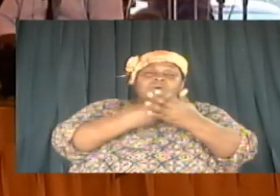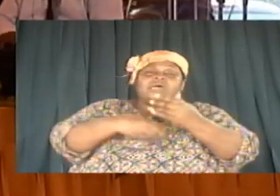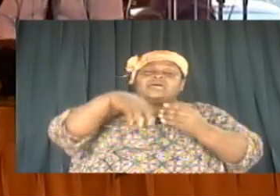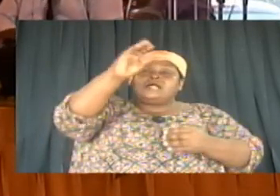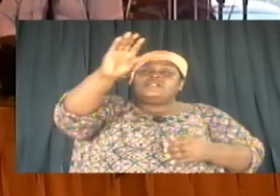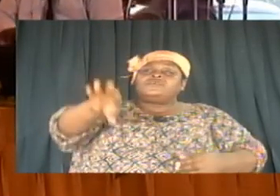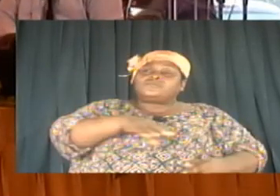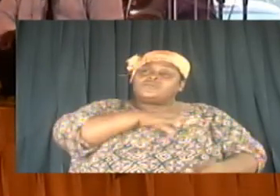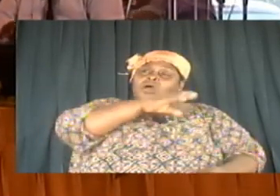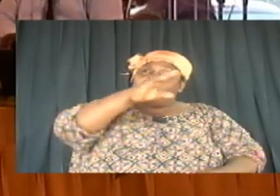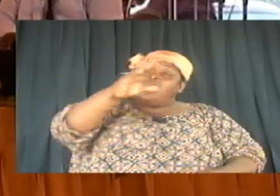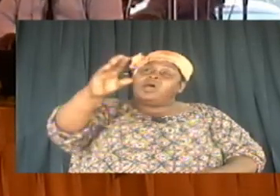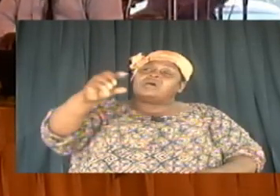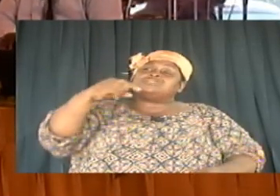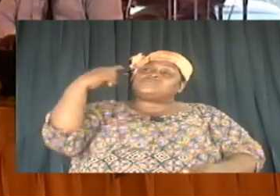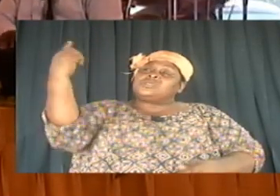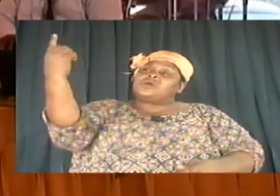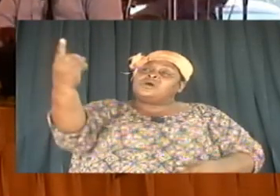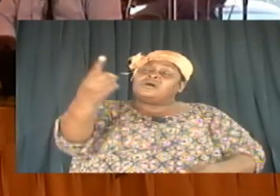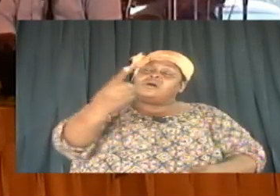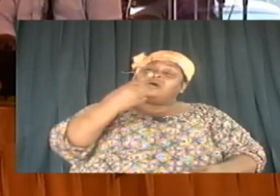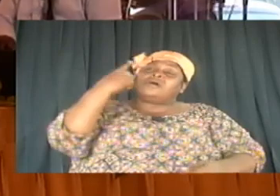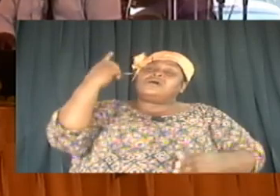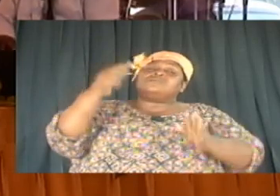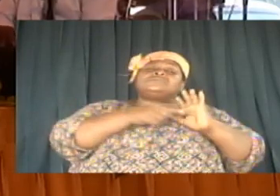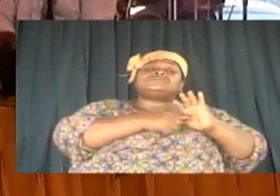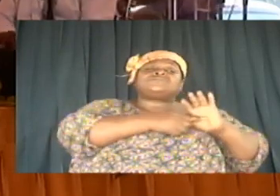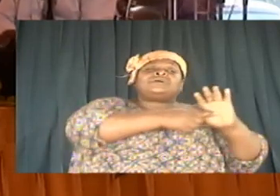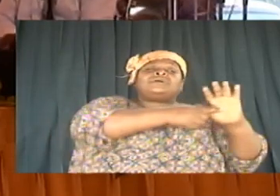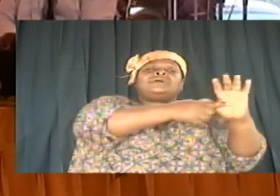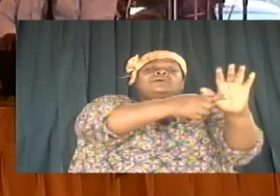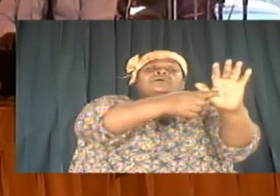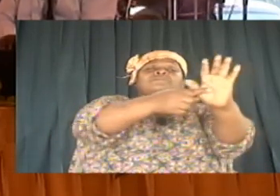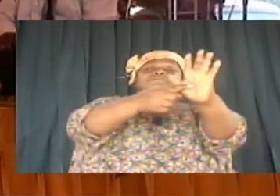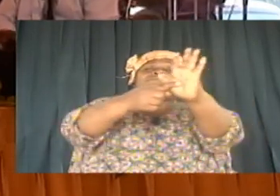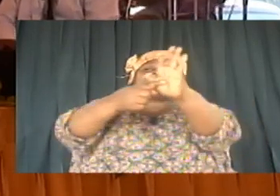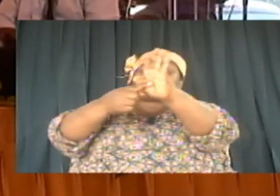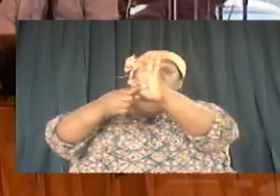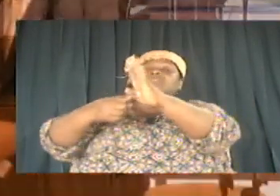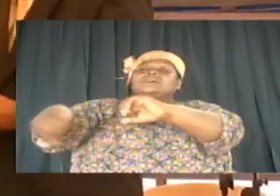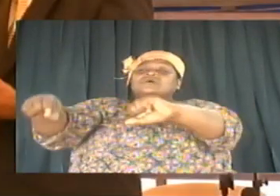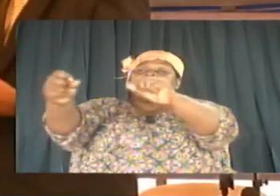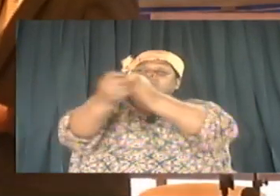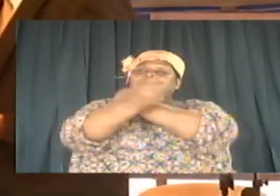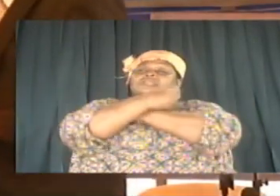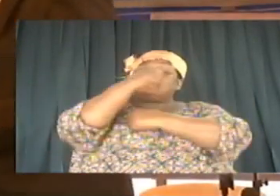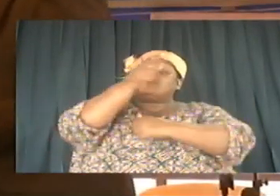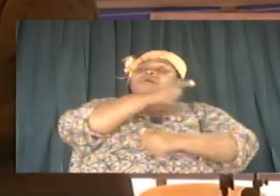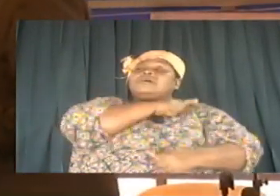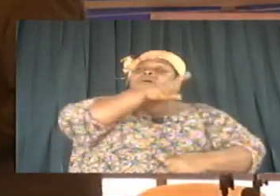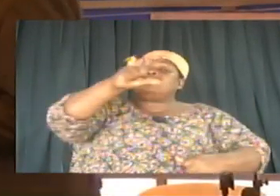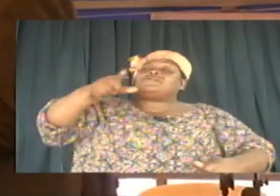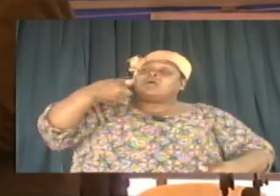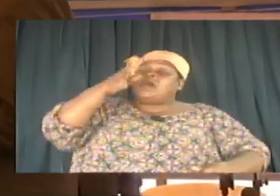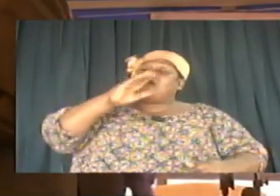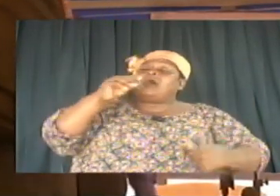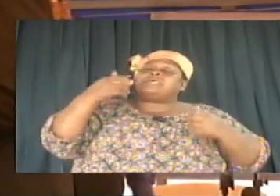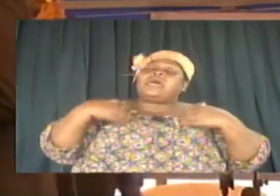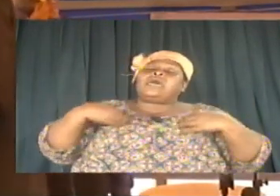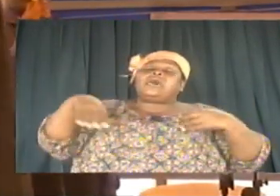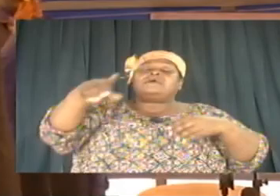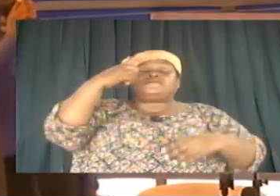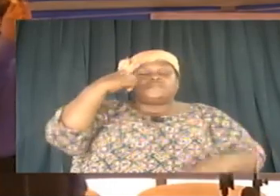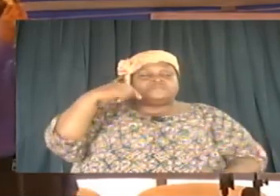again. Where the cross will always represent the love